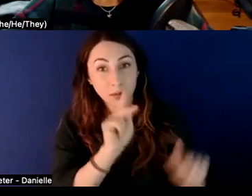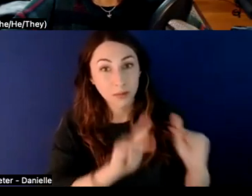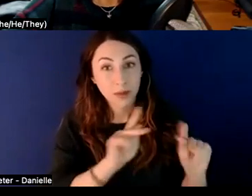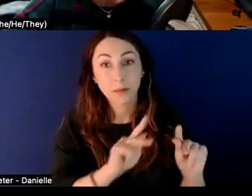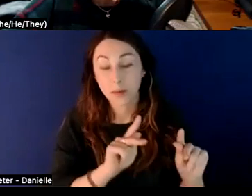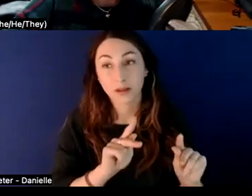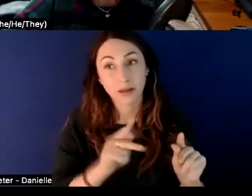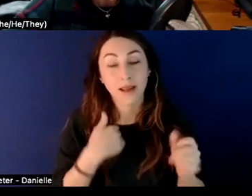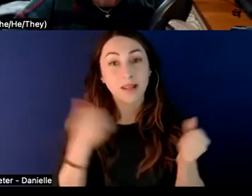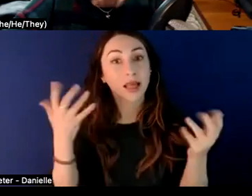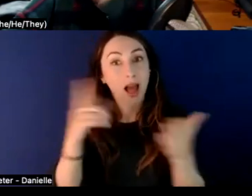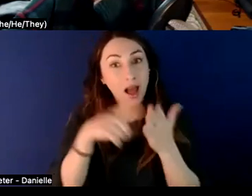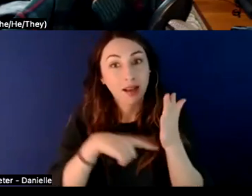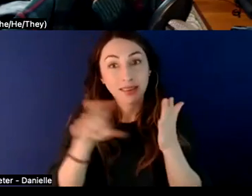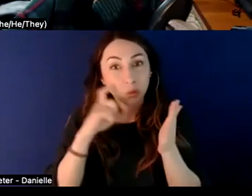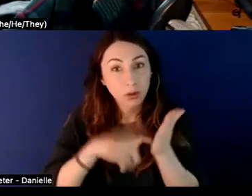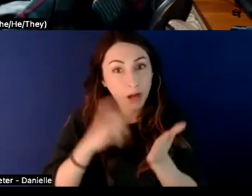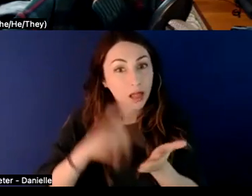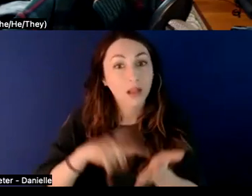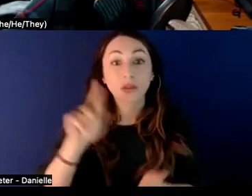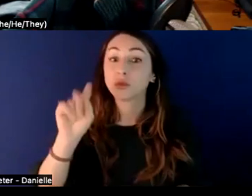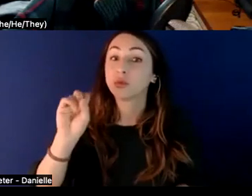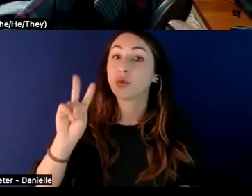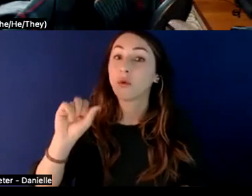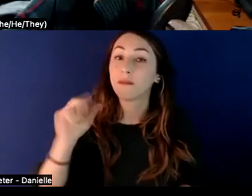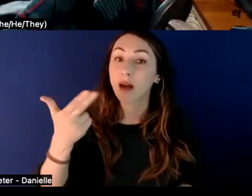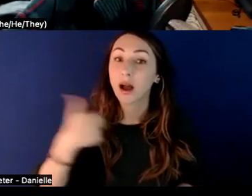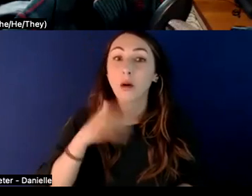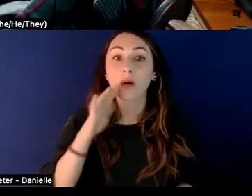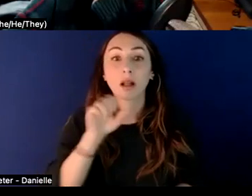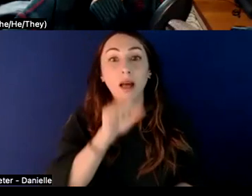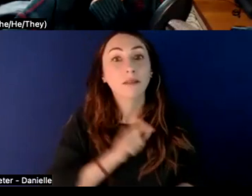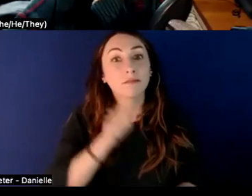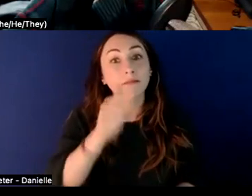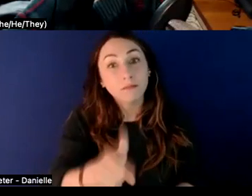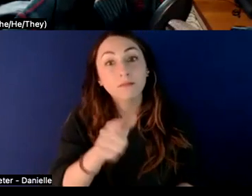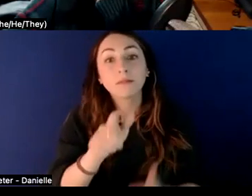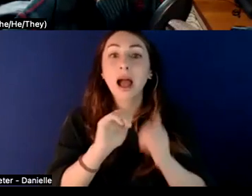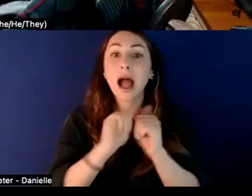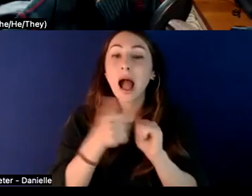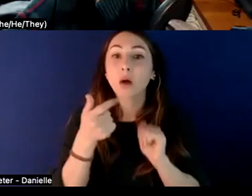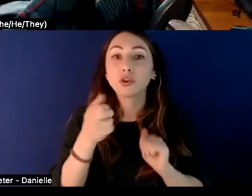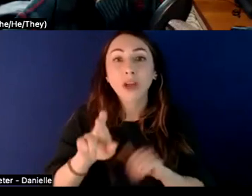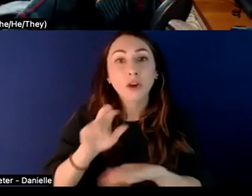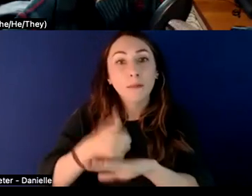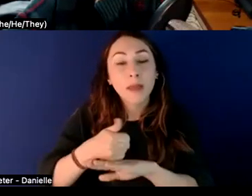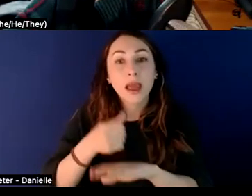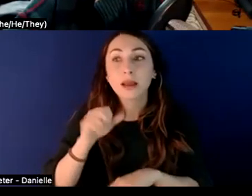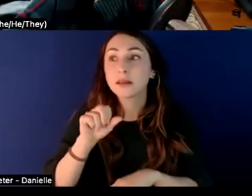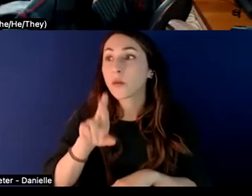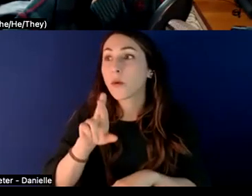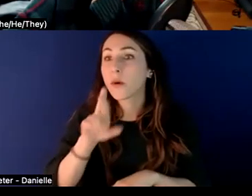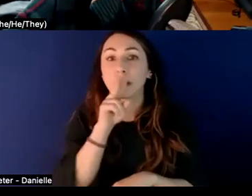I would love to go to you next. How did gender-based or intimate partner violence really show itself in your